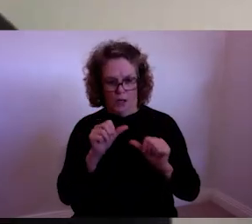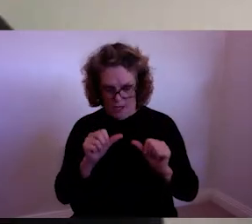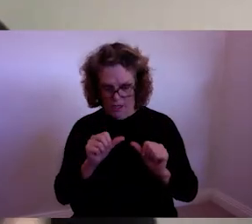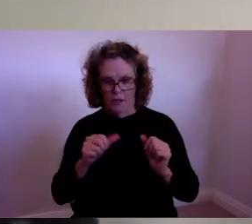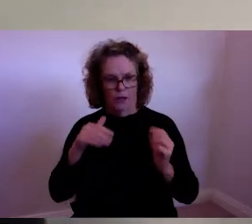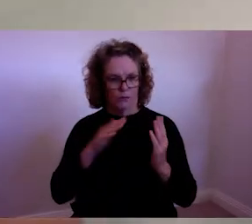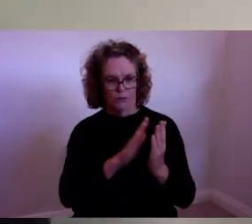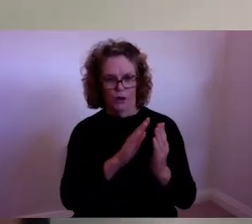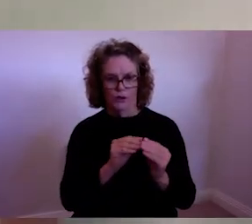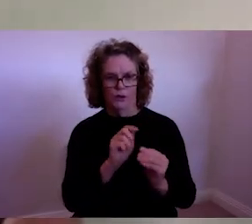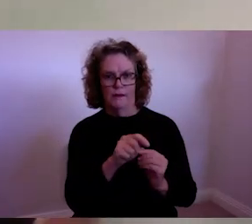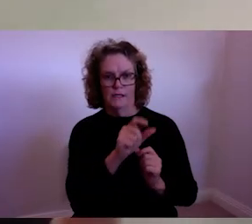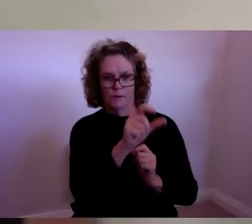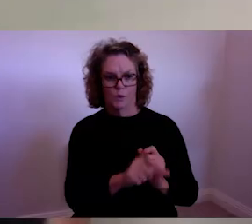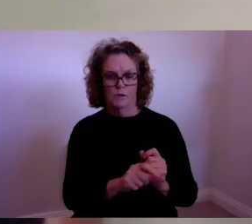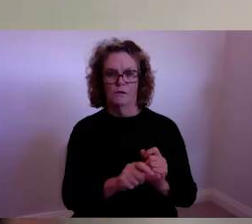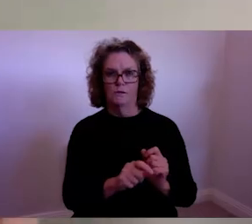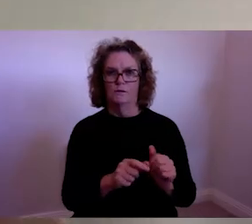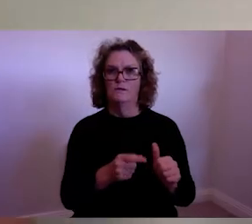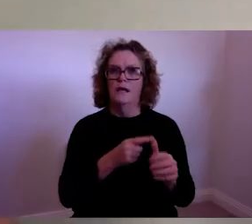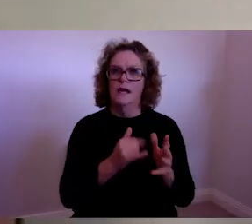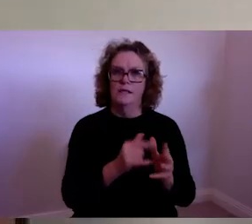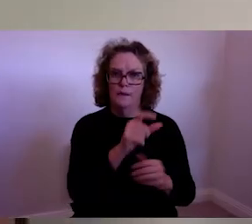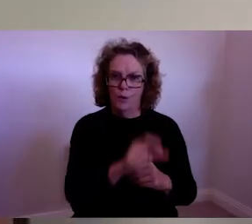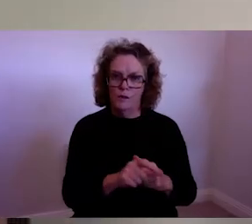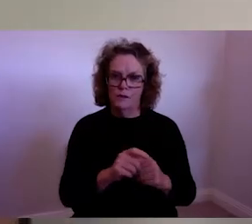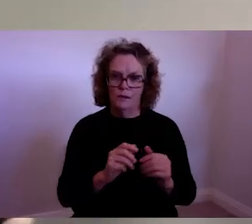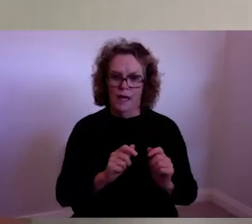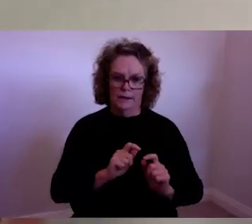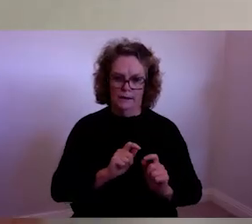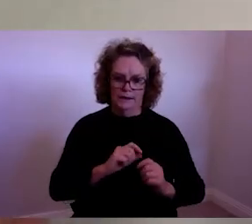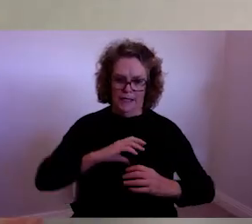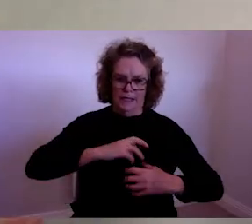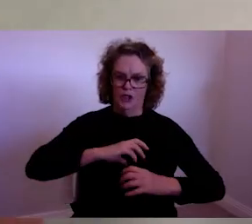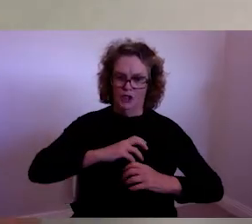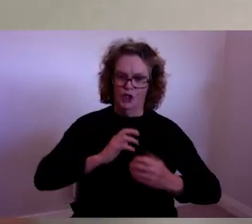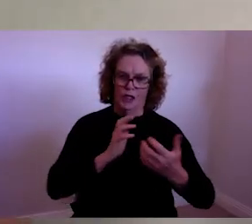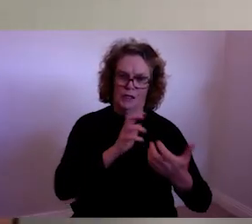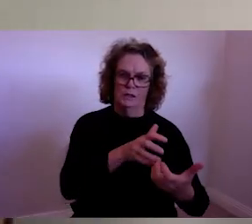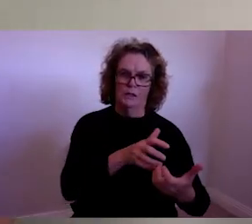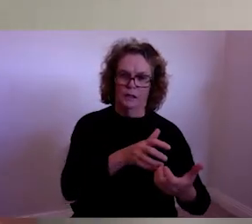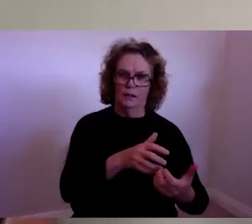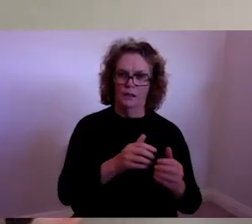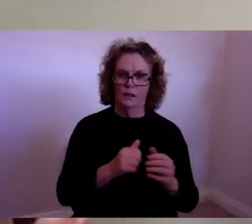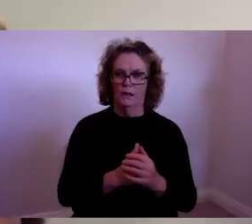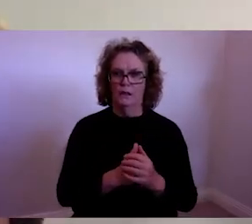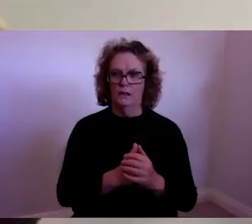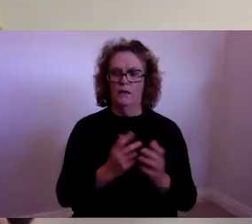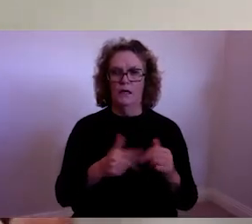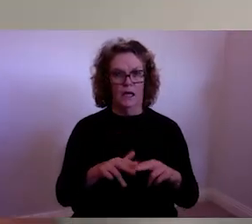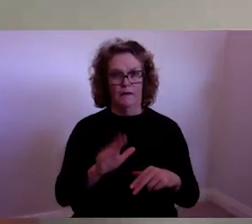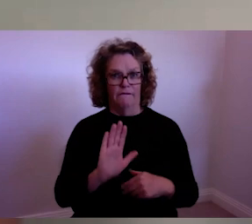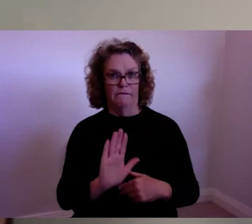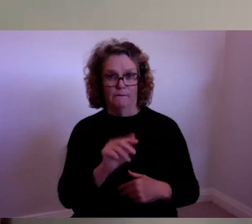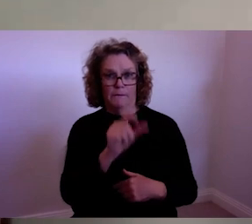approach, and adjusting so that that person can properly engage with their healthcare. If your patients are more engaged with